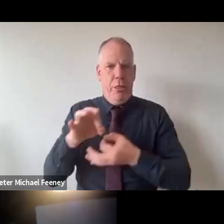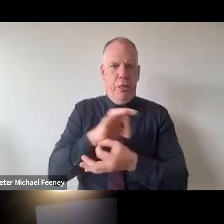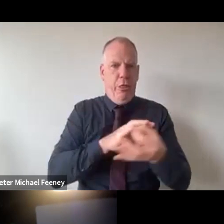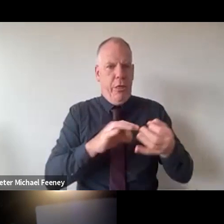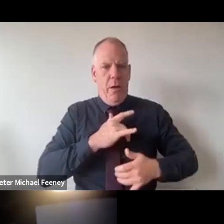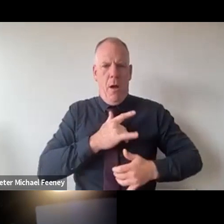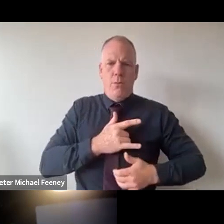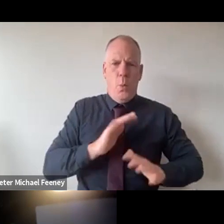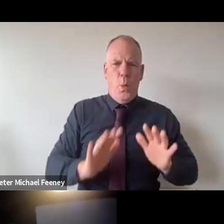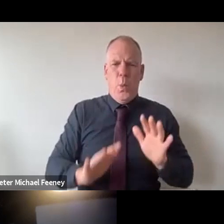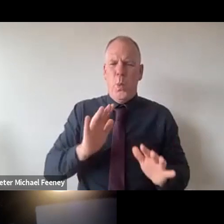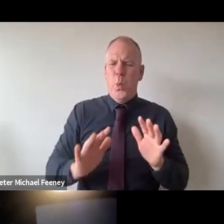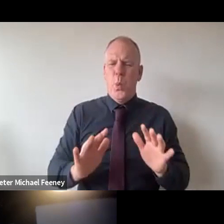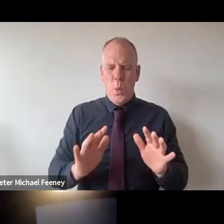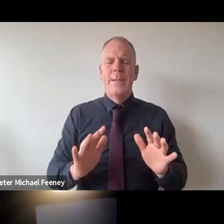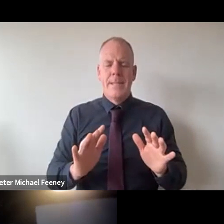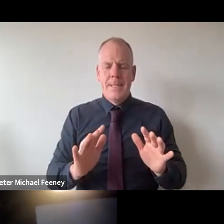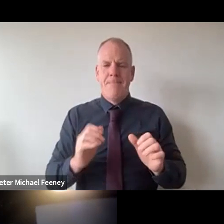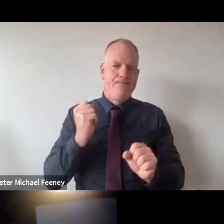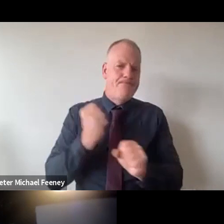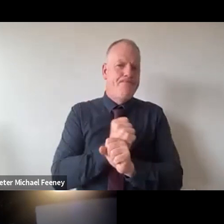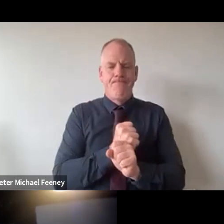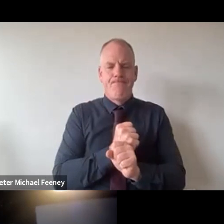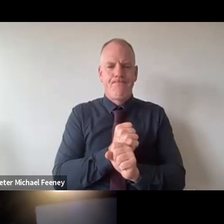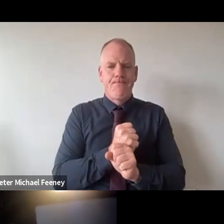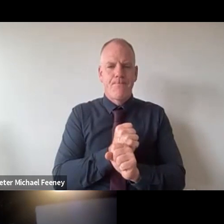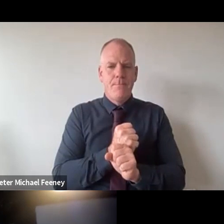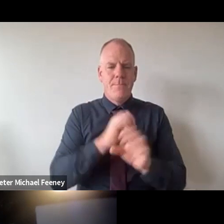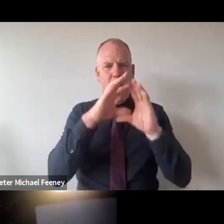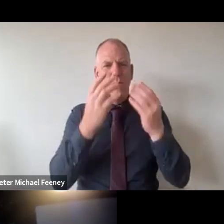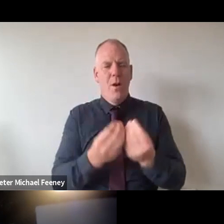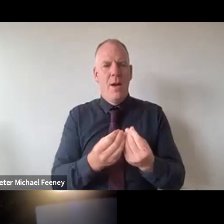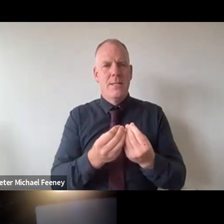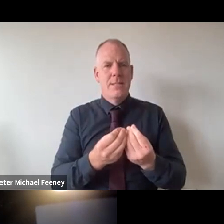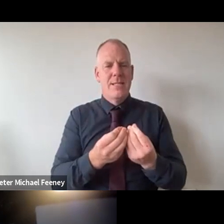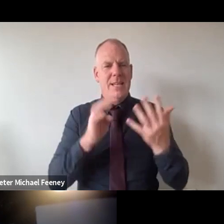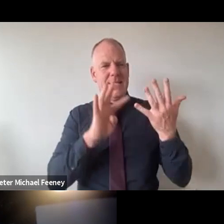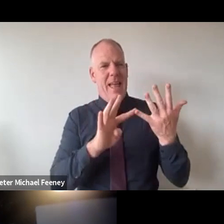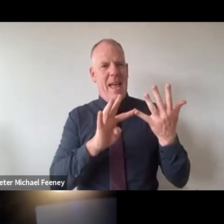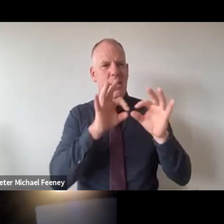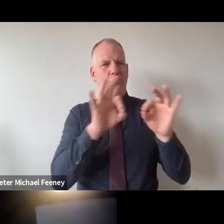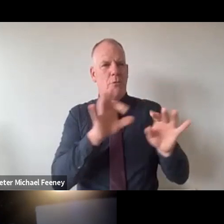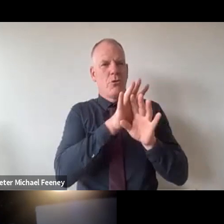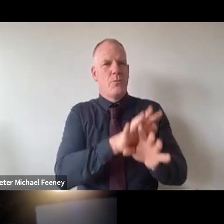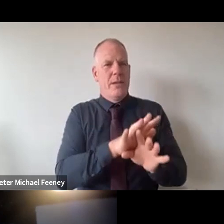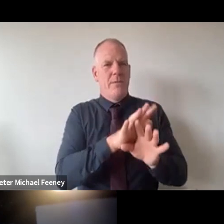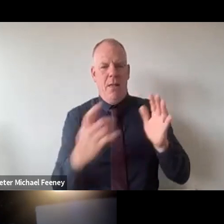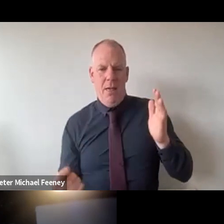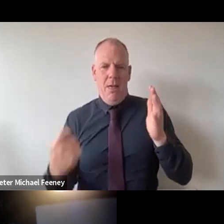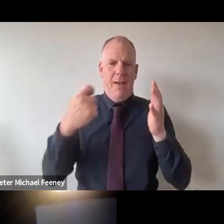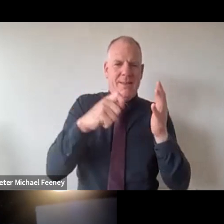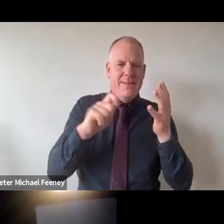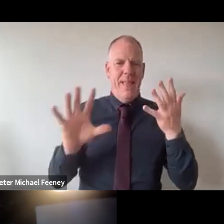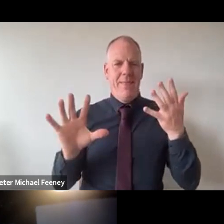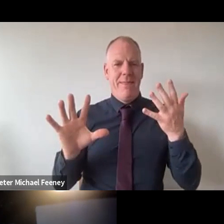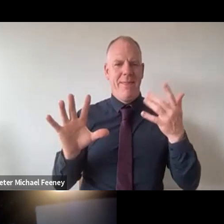heartbreaking, and it really brought home that whole thing around the 9 grounds, is that, you know, what happened to